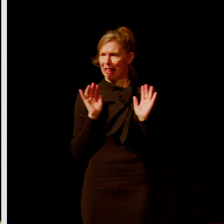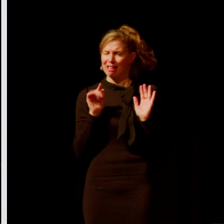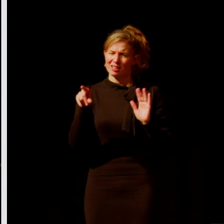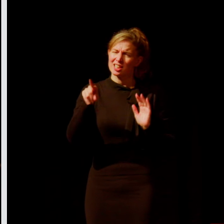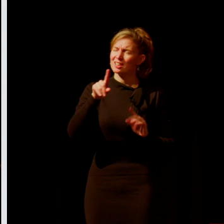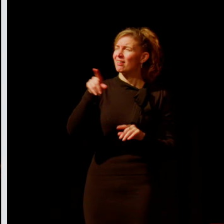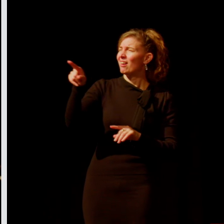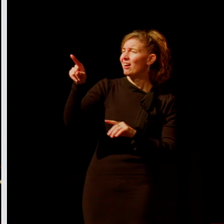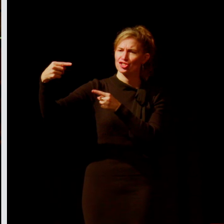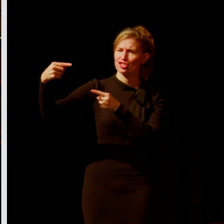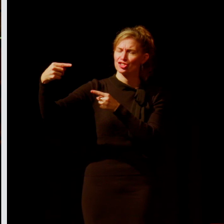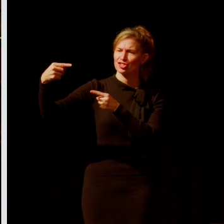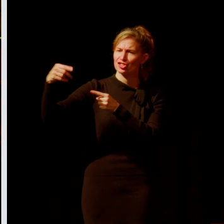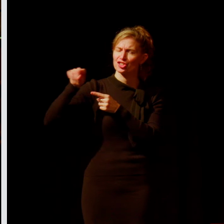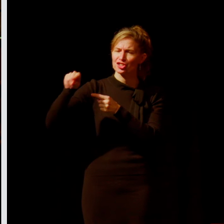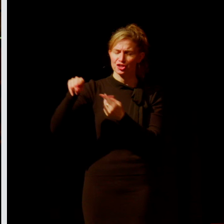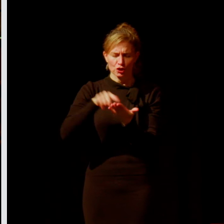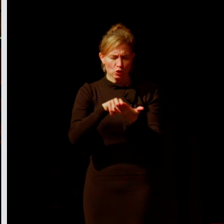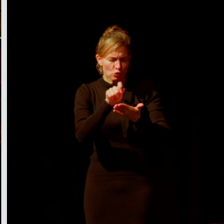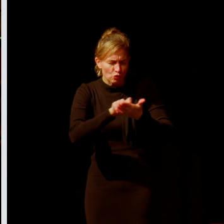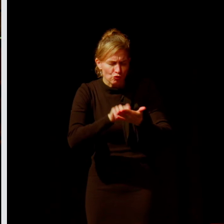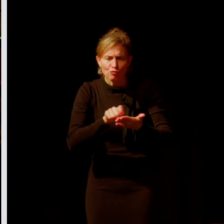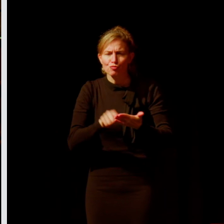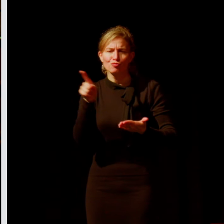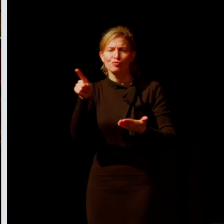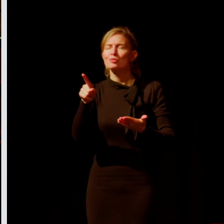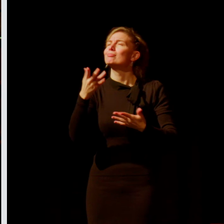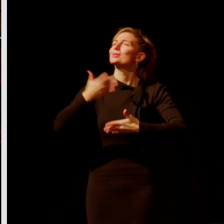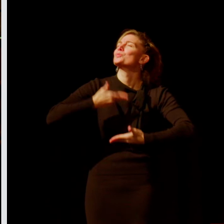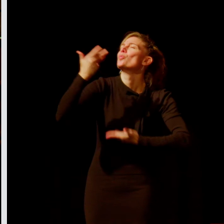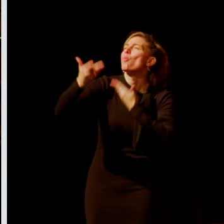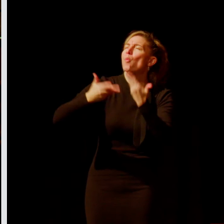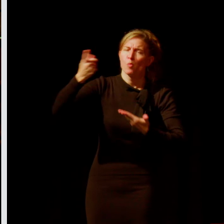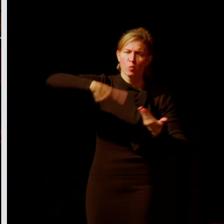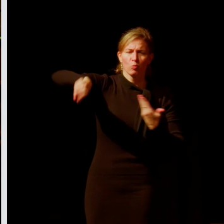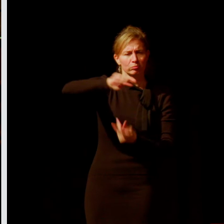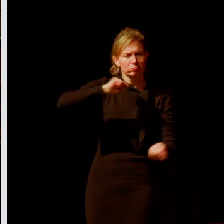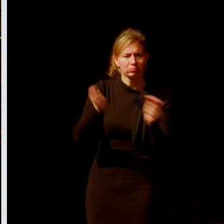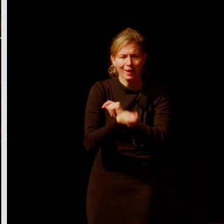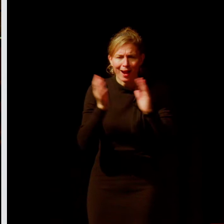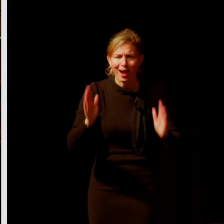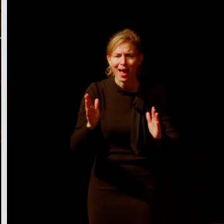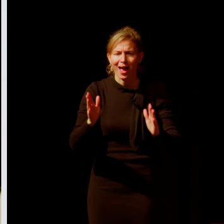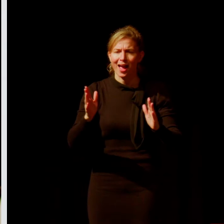quo, because together we can break the chains with blockchain.